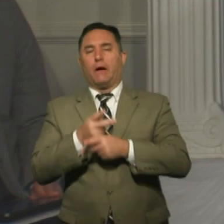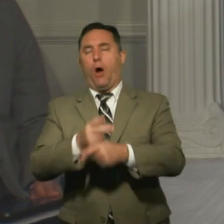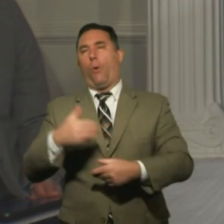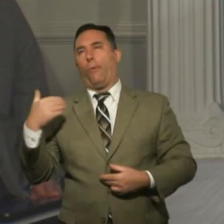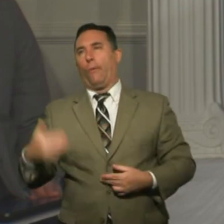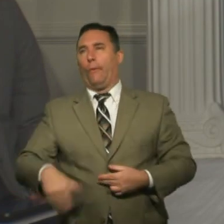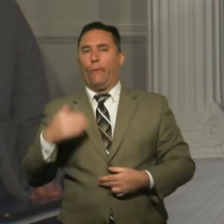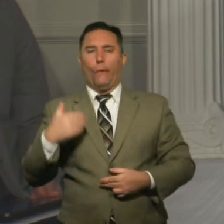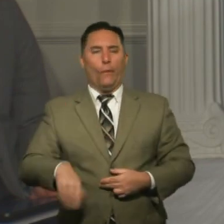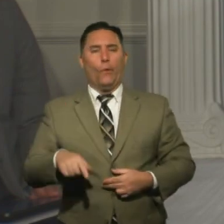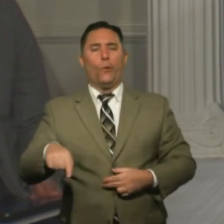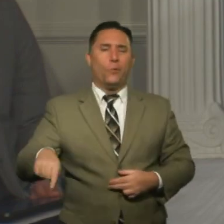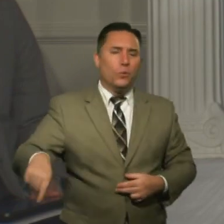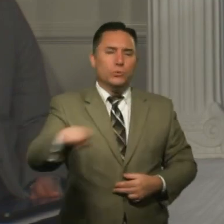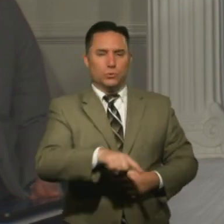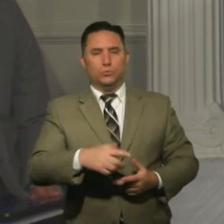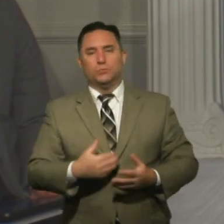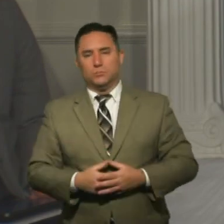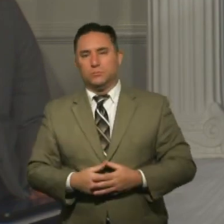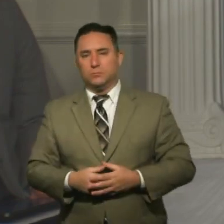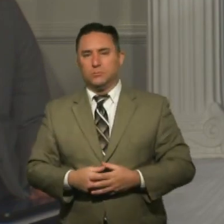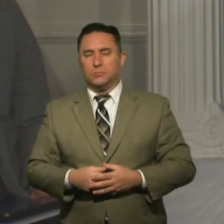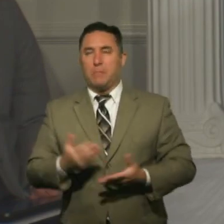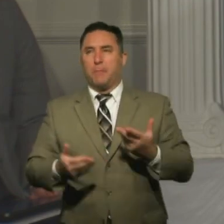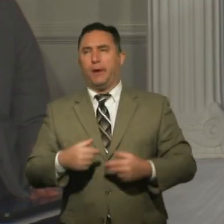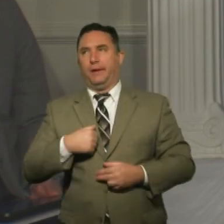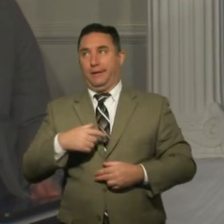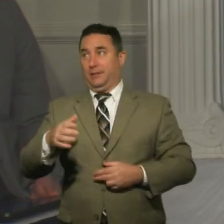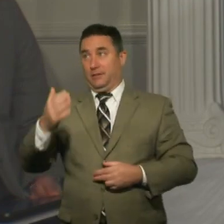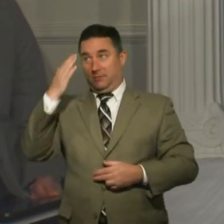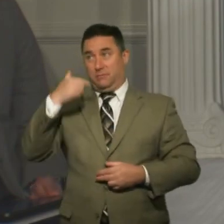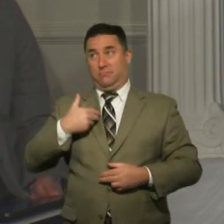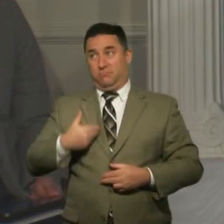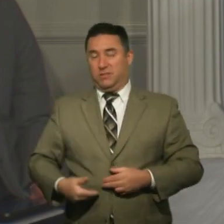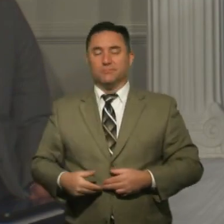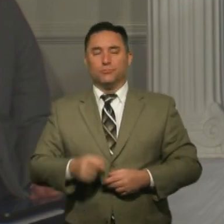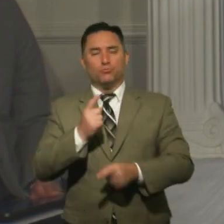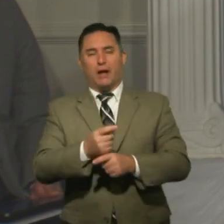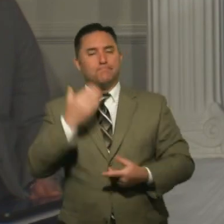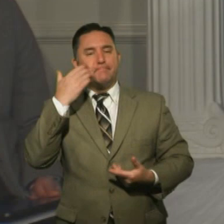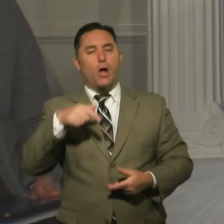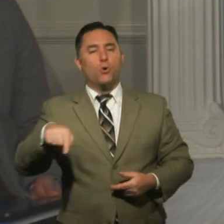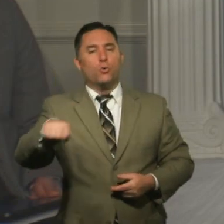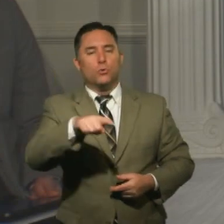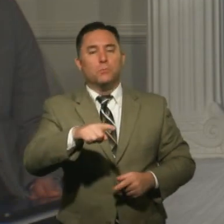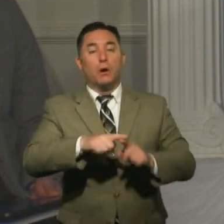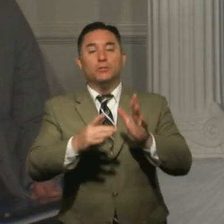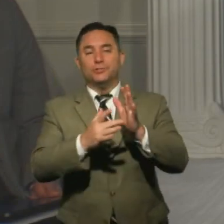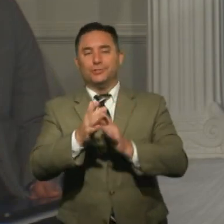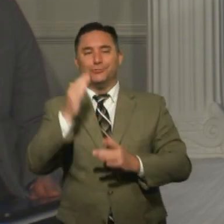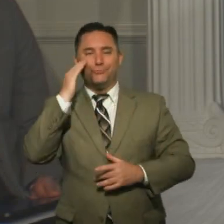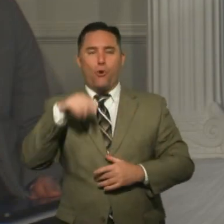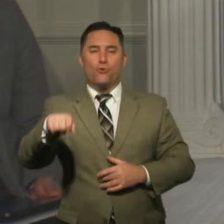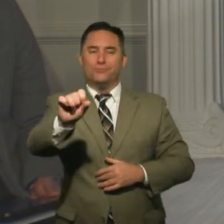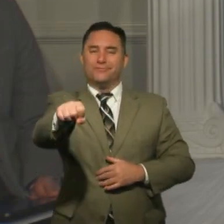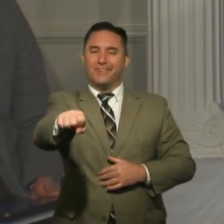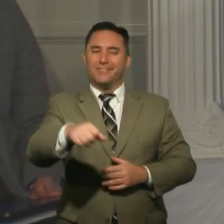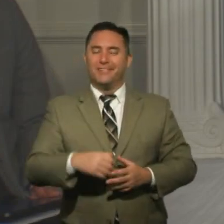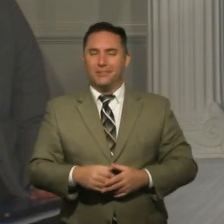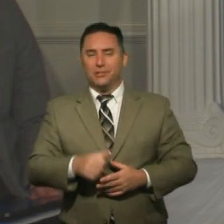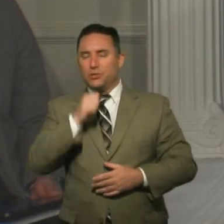deeply about you. You may be sitting there thinking, you don't know who I am. You're right, I don't, but Jesus does.